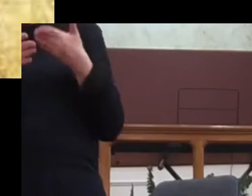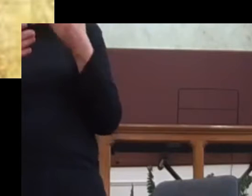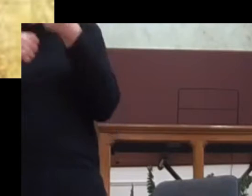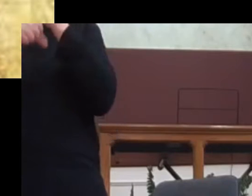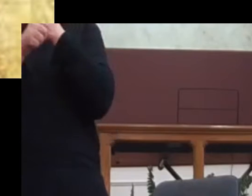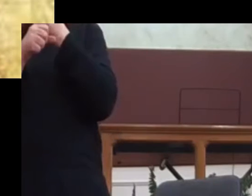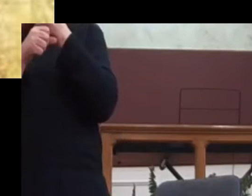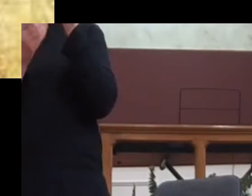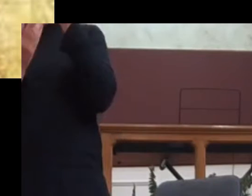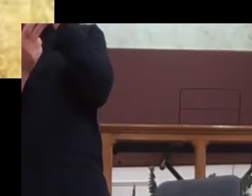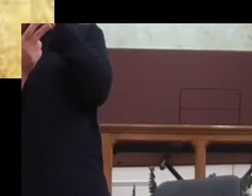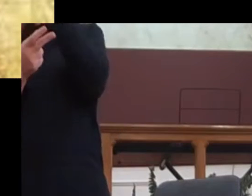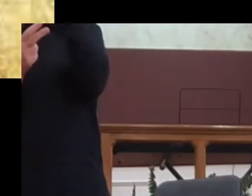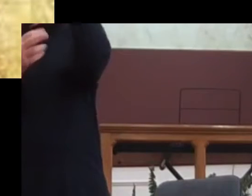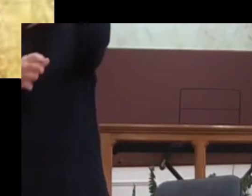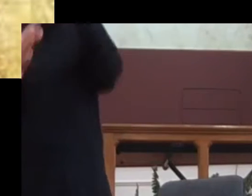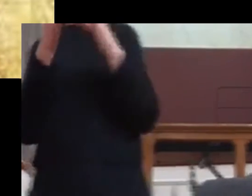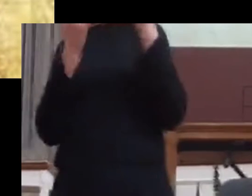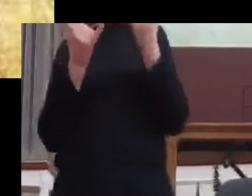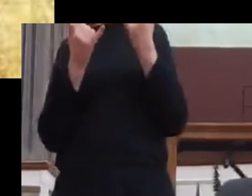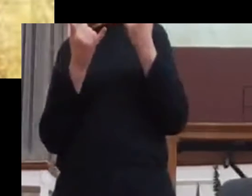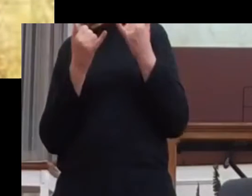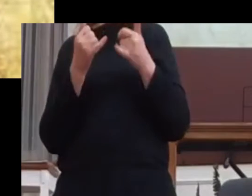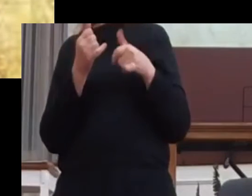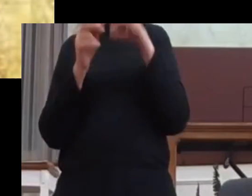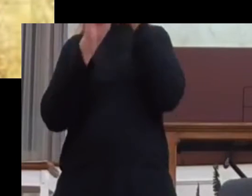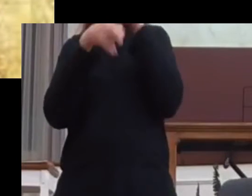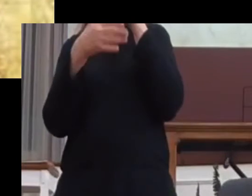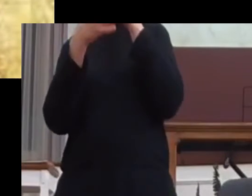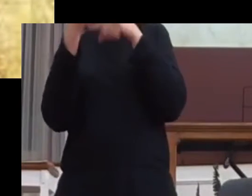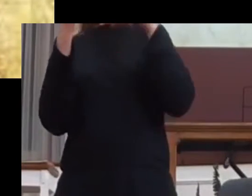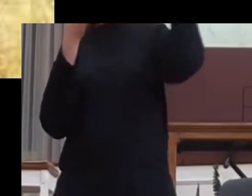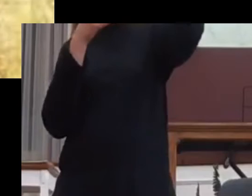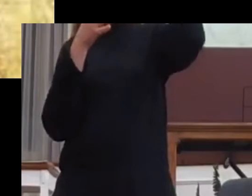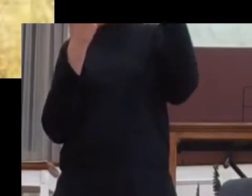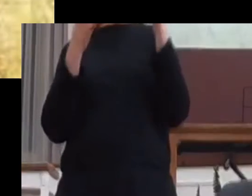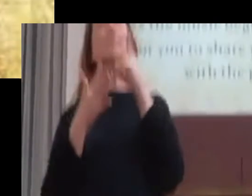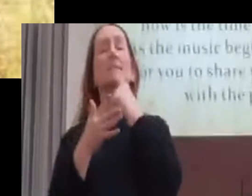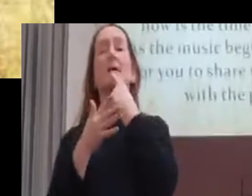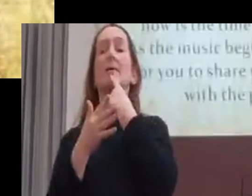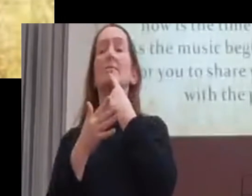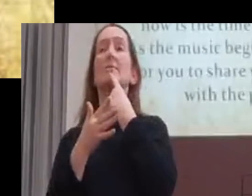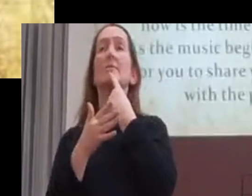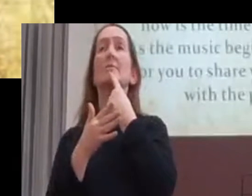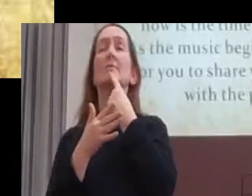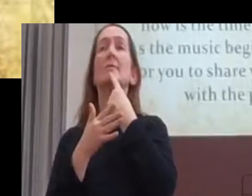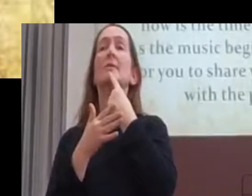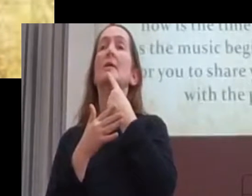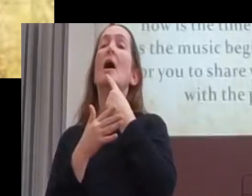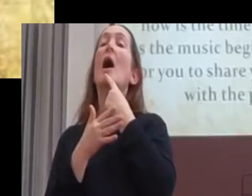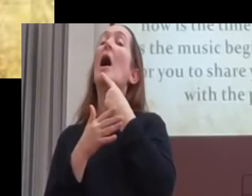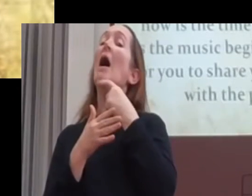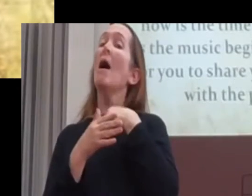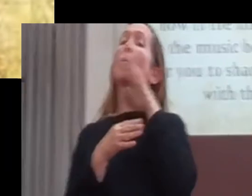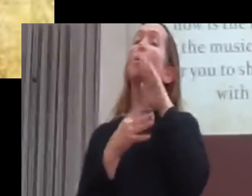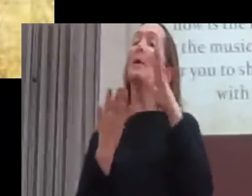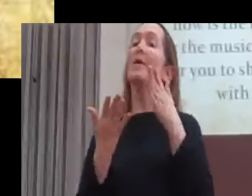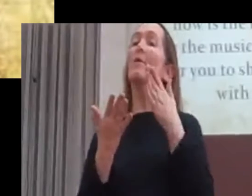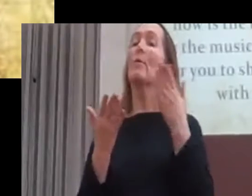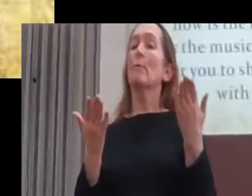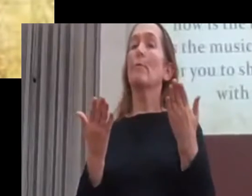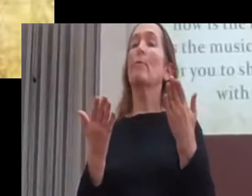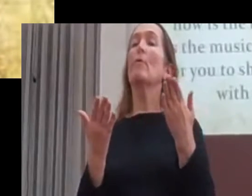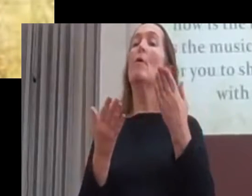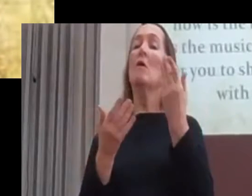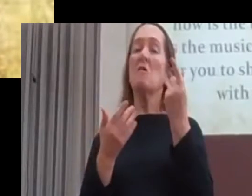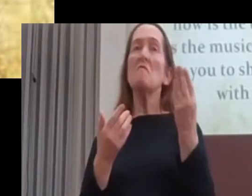Your choice and yours alone. You're invited to make a choice and a decision now and respond to what God has said to you in this time of invitation.